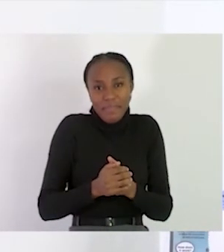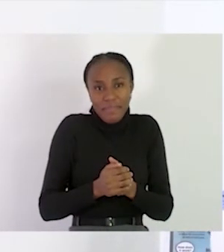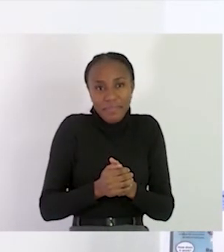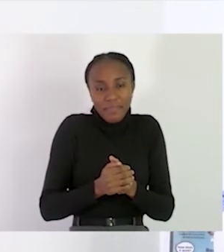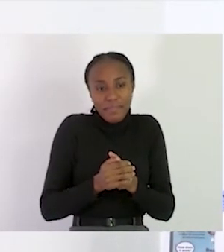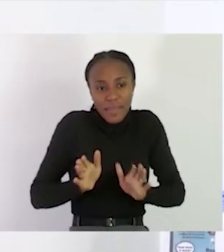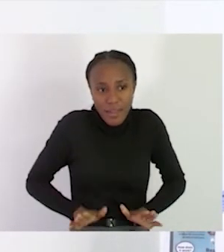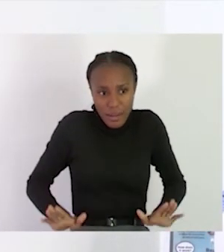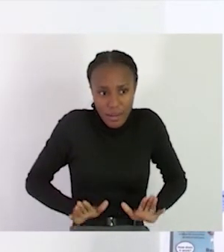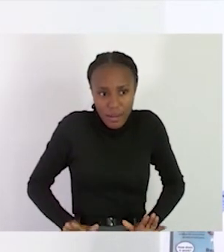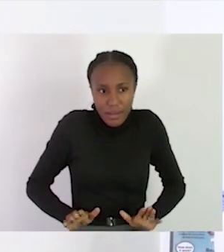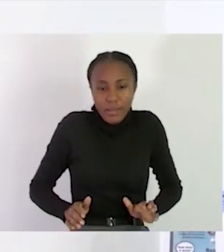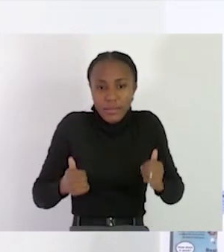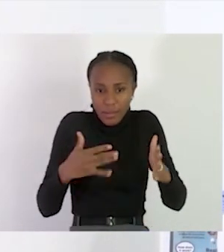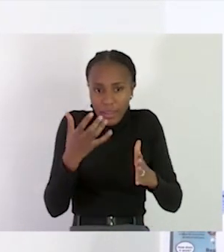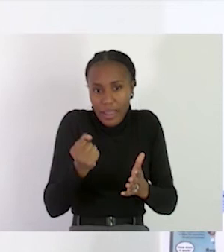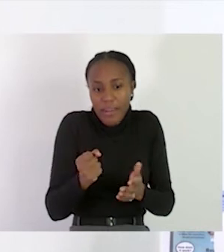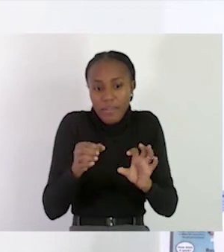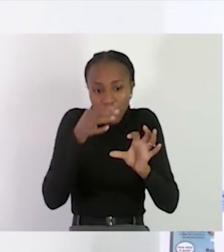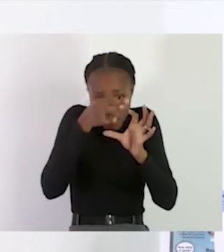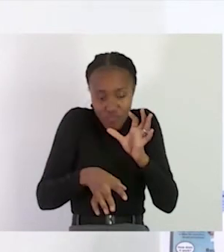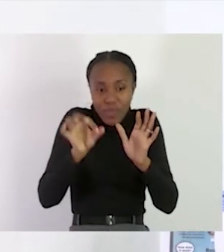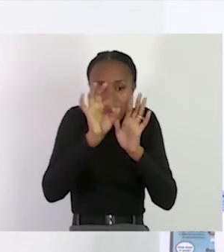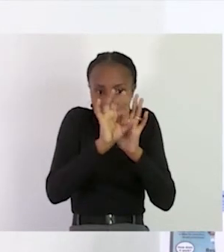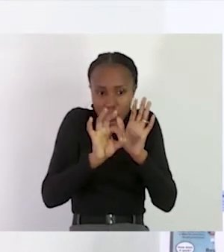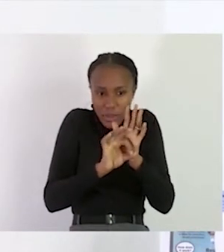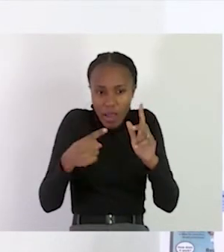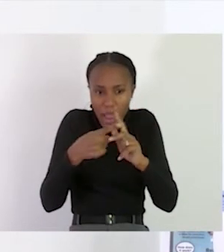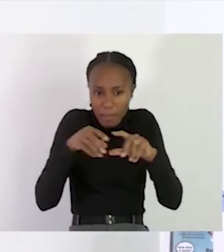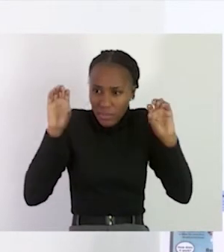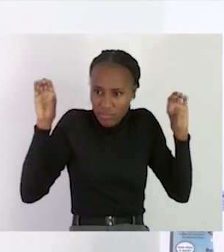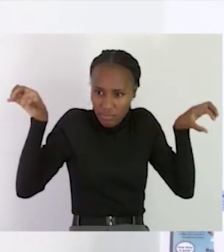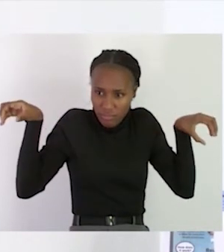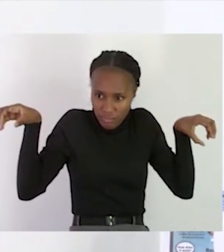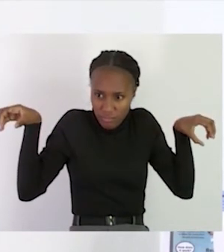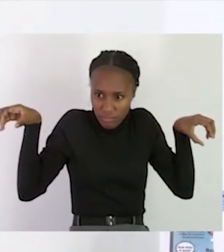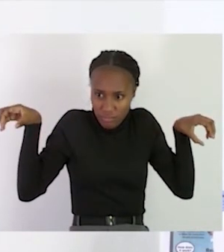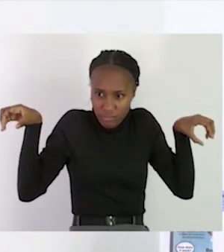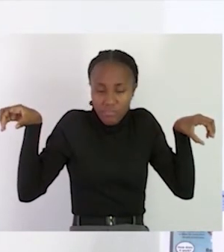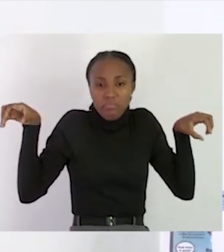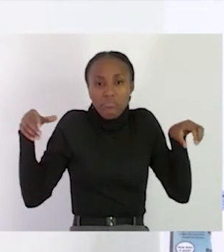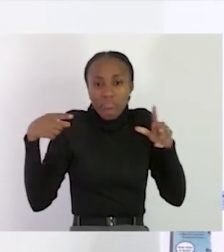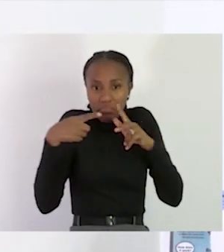Girls start to produce egg cells. Egg cells are produced in the ovary. You also learned that in the previous lesson.